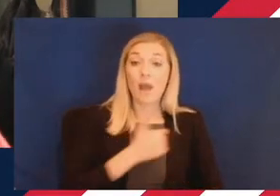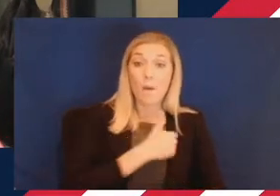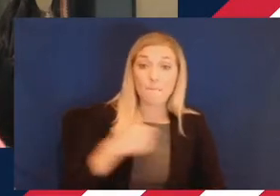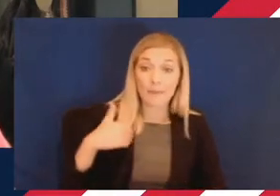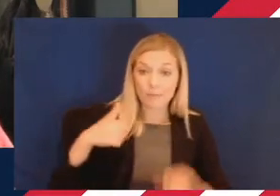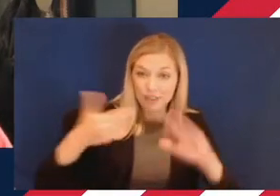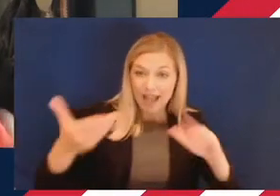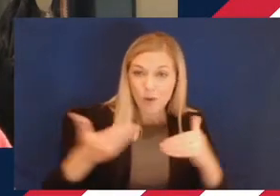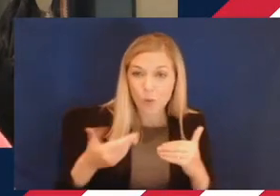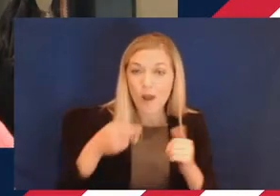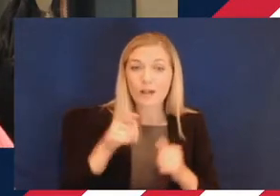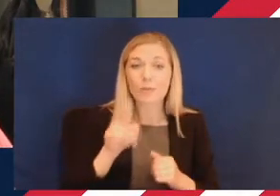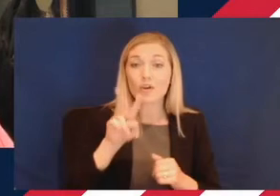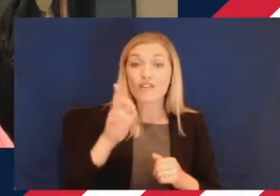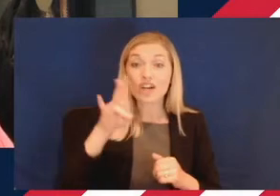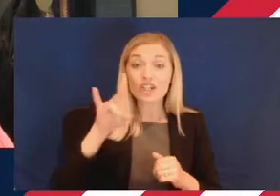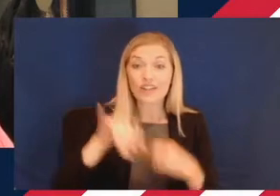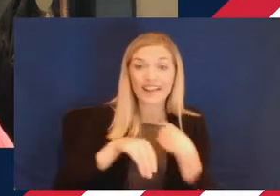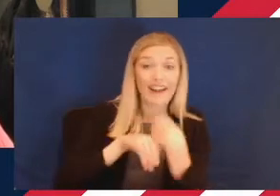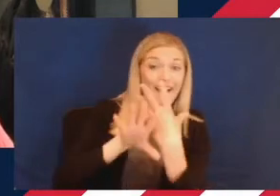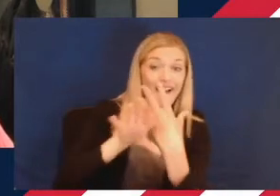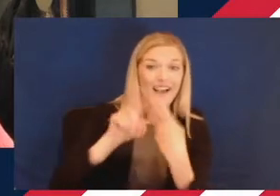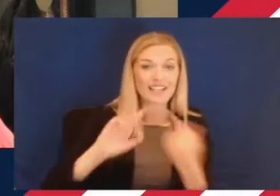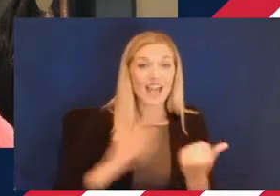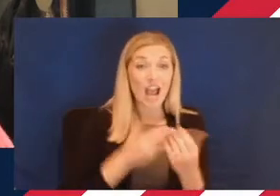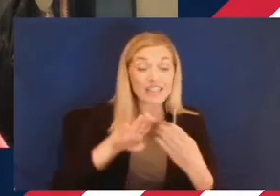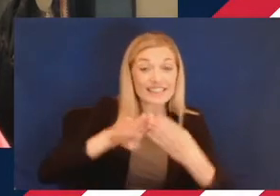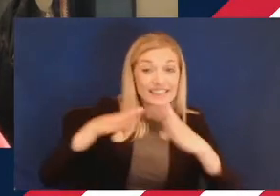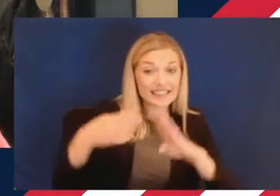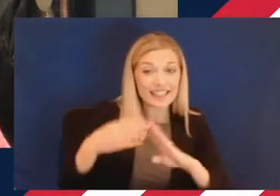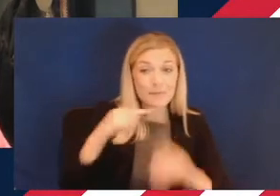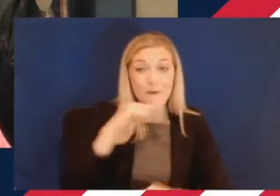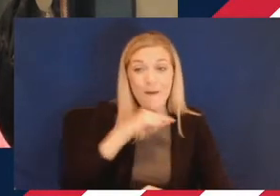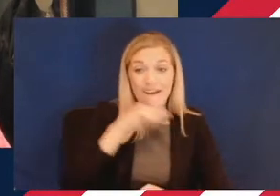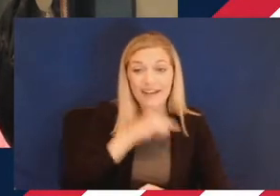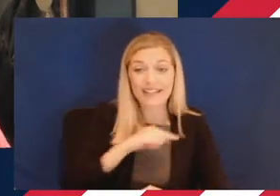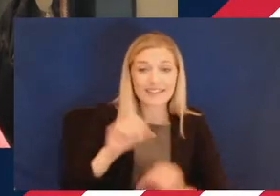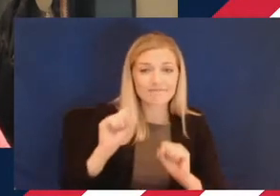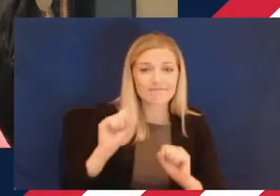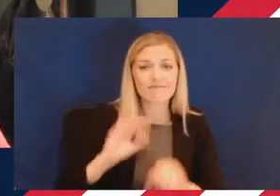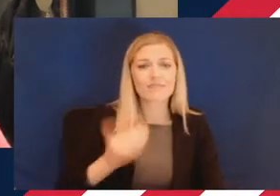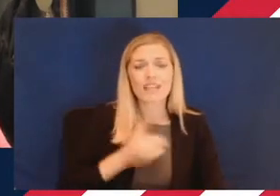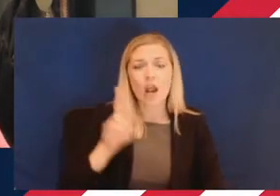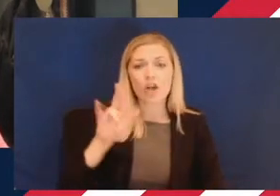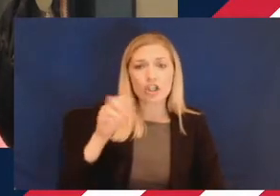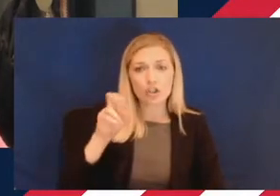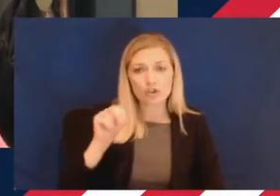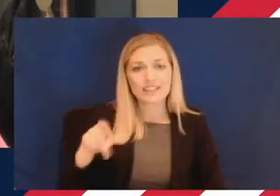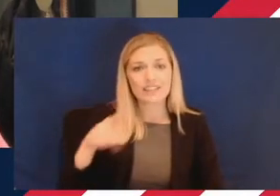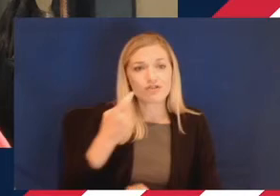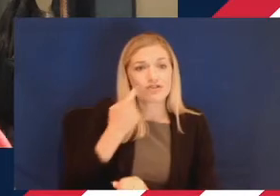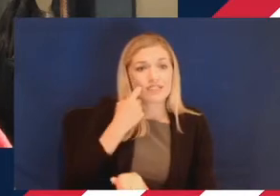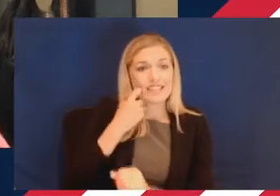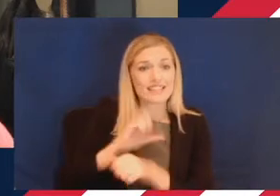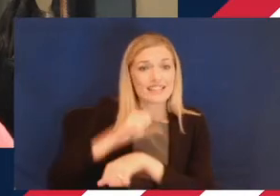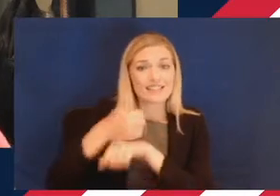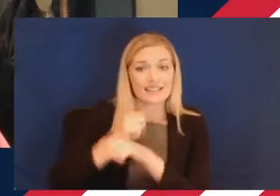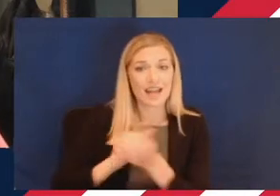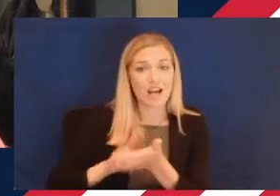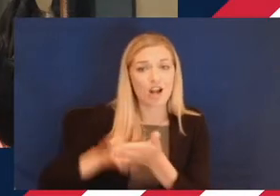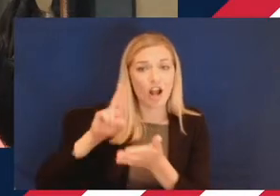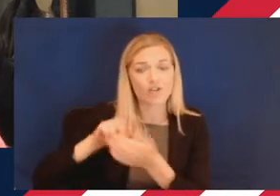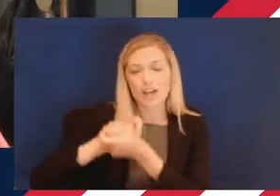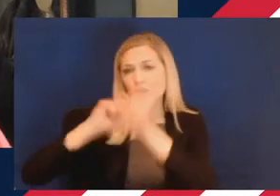our city, just the same as we would have to the Fiserv Forum, where our union recently won a standard-setting contract transforming the lives of over 1,000